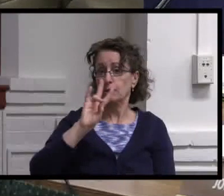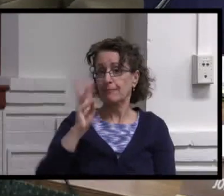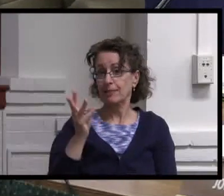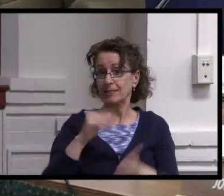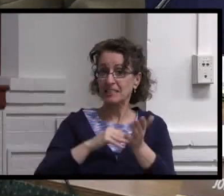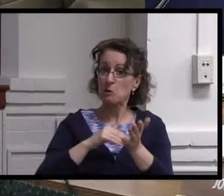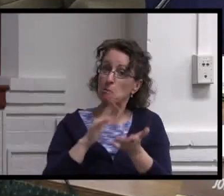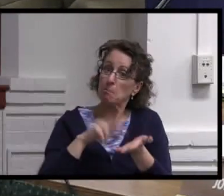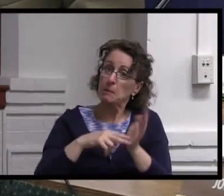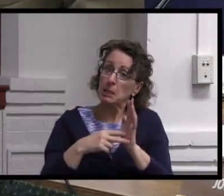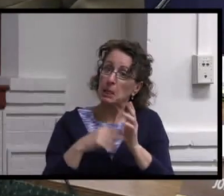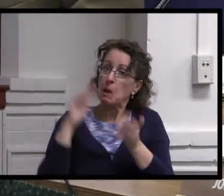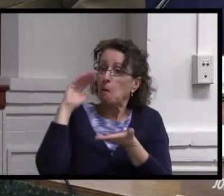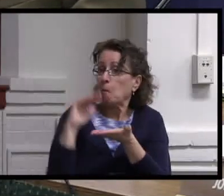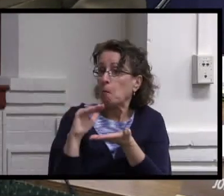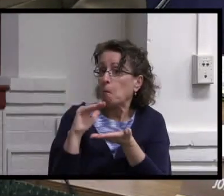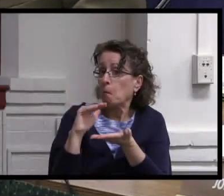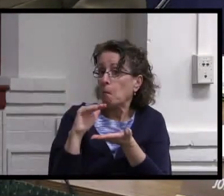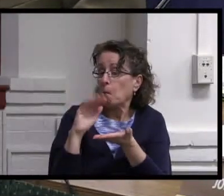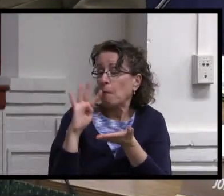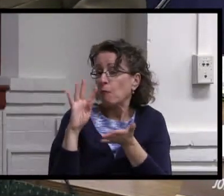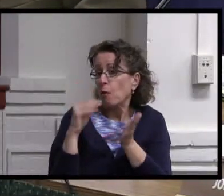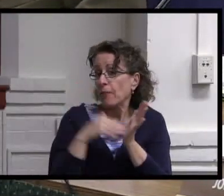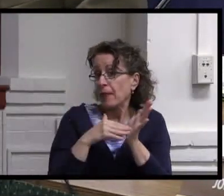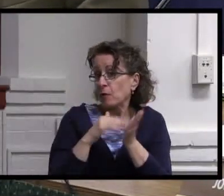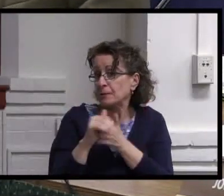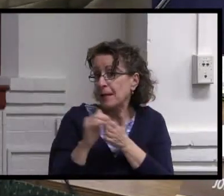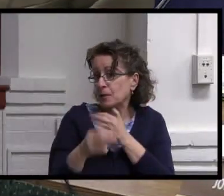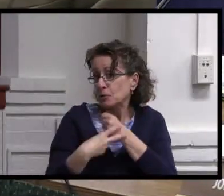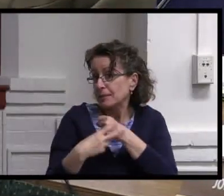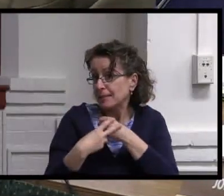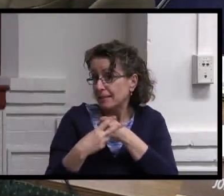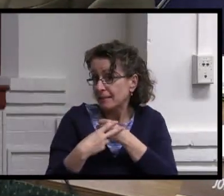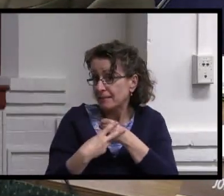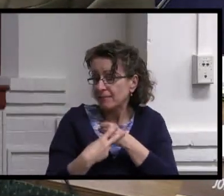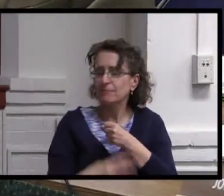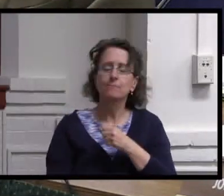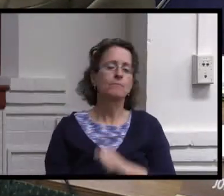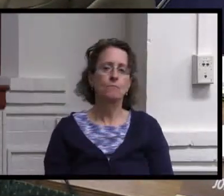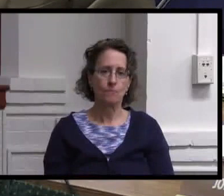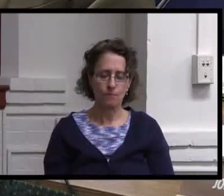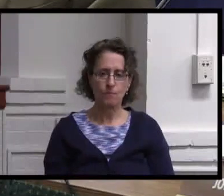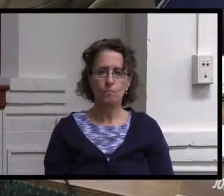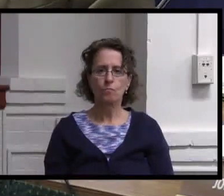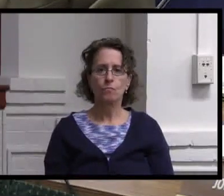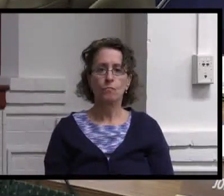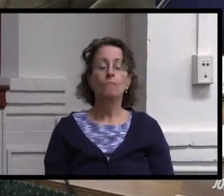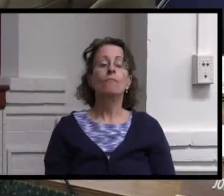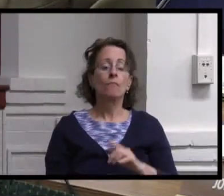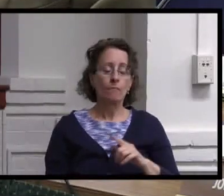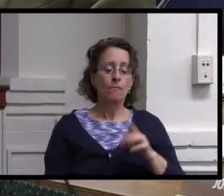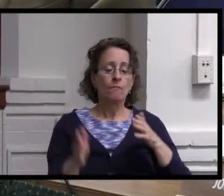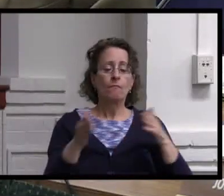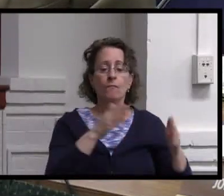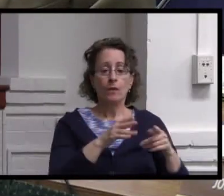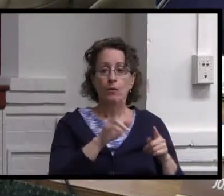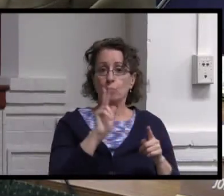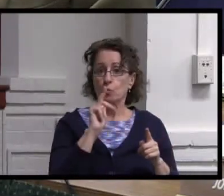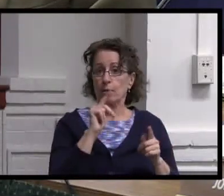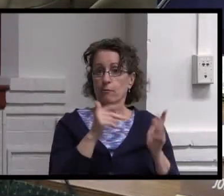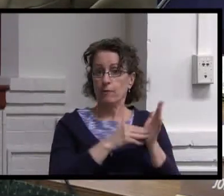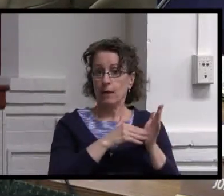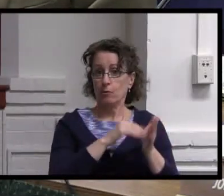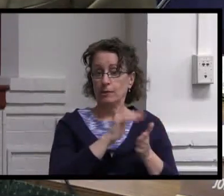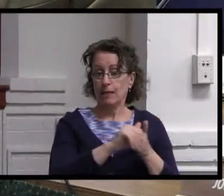for that set of purchases. There's an additional $23,000 worth of equipment